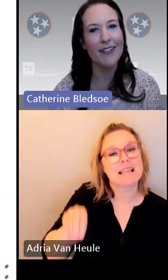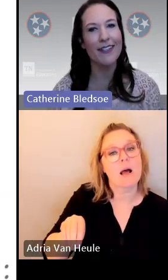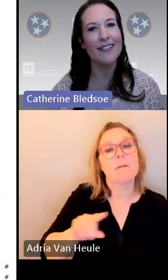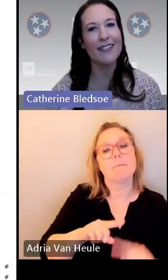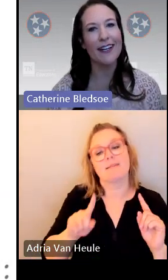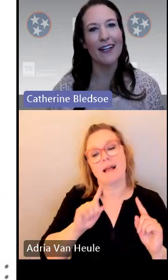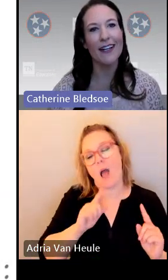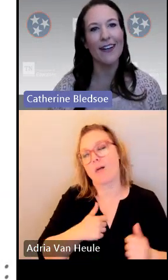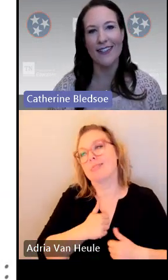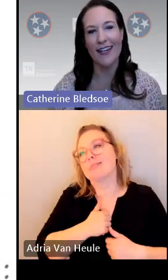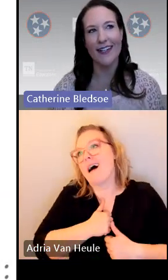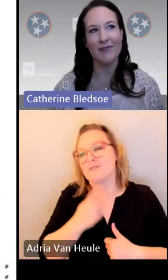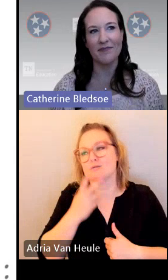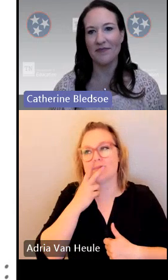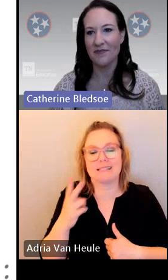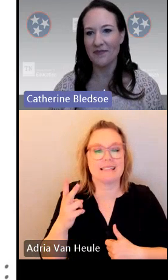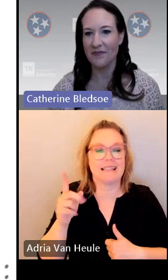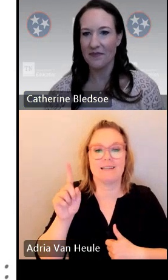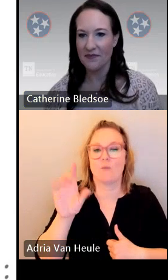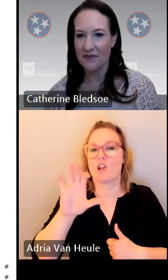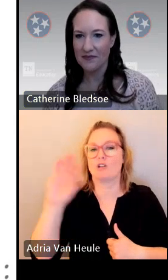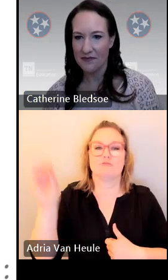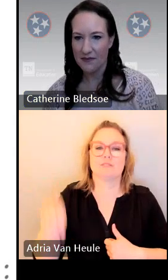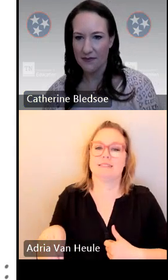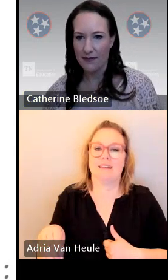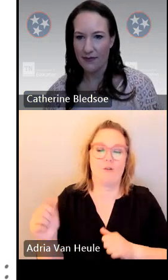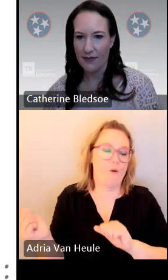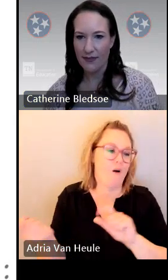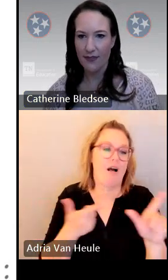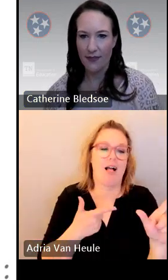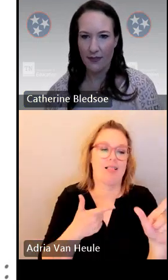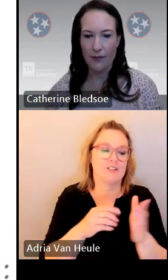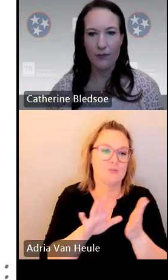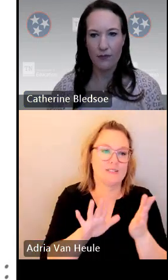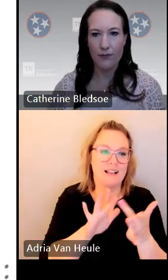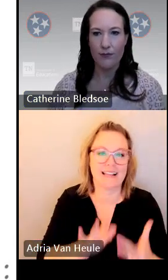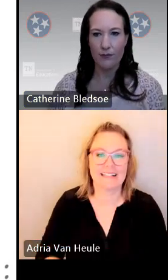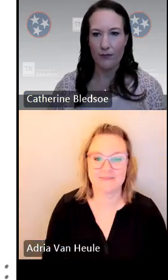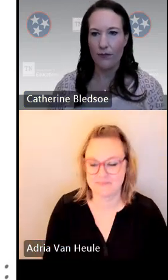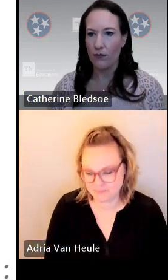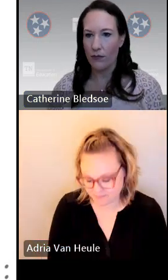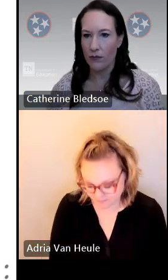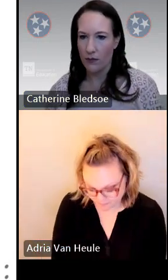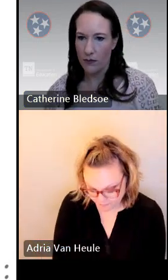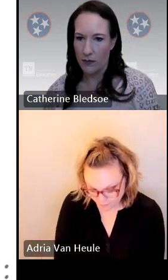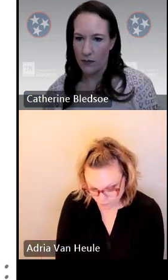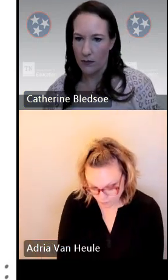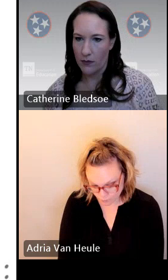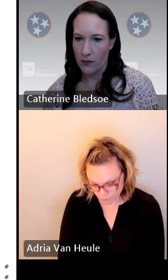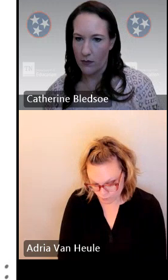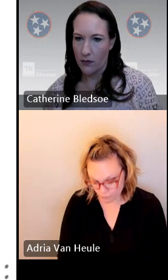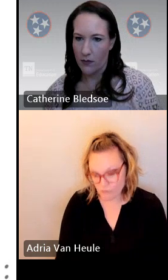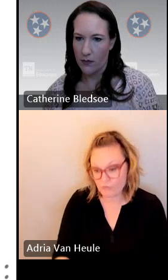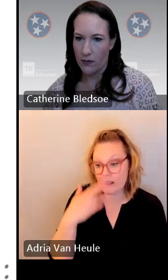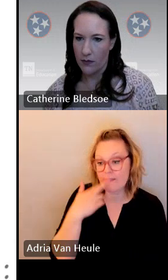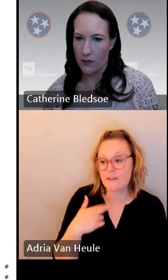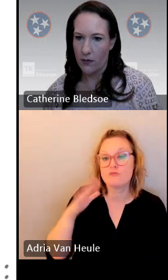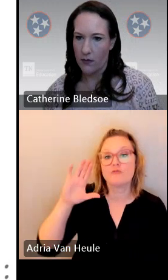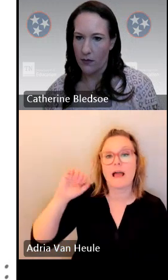every student contacted. So one of the questions was, the red cap form does not clarify info on the kind of